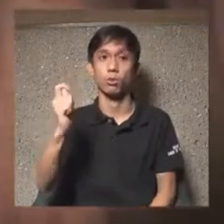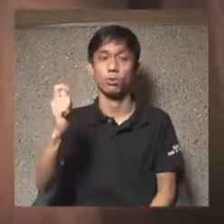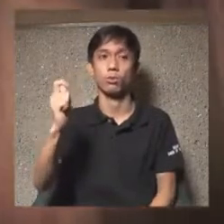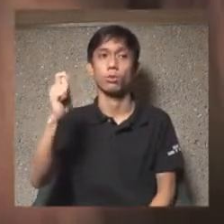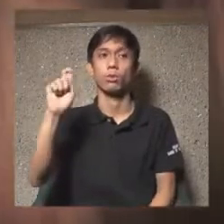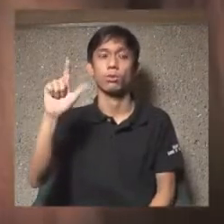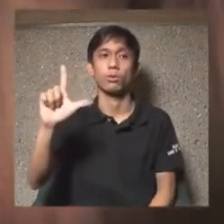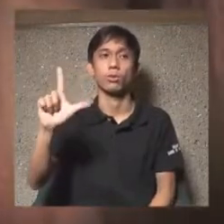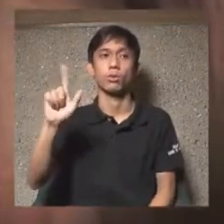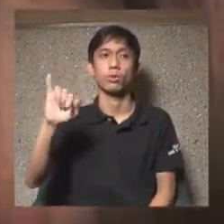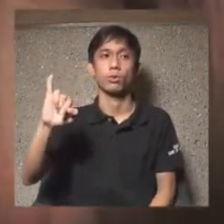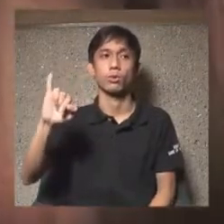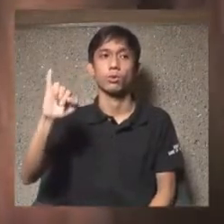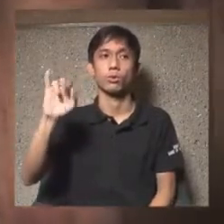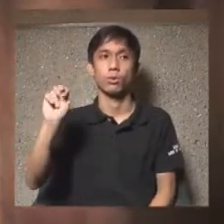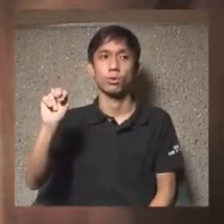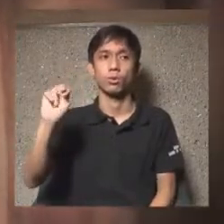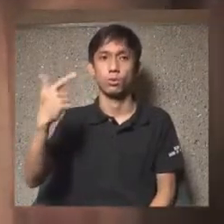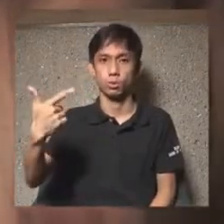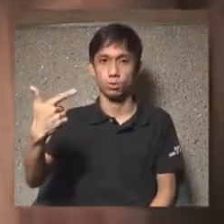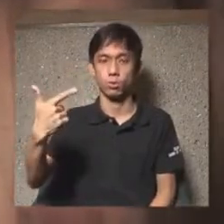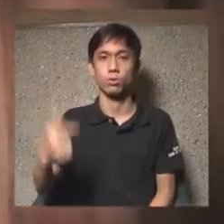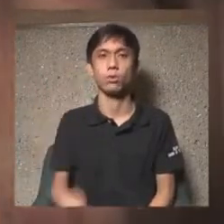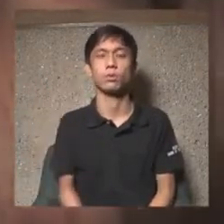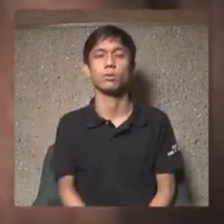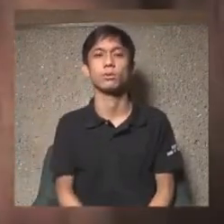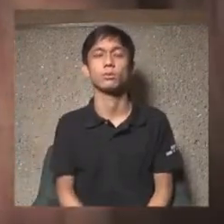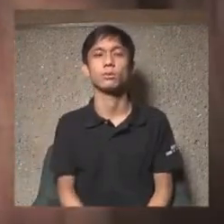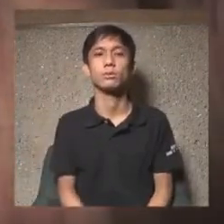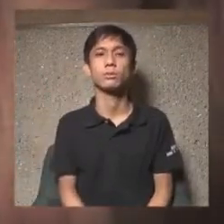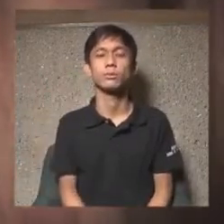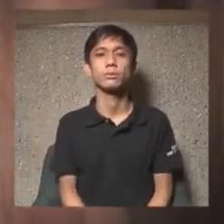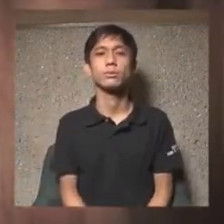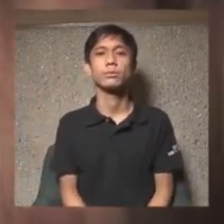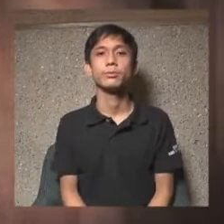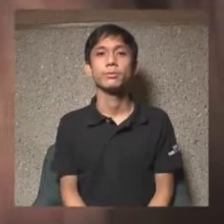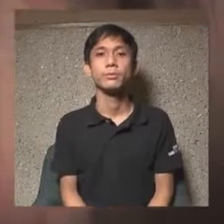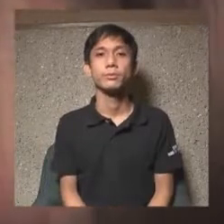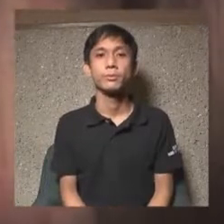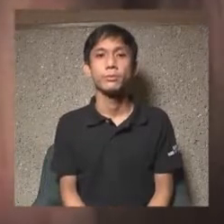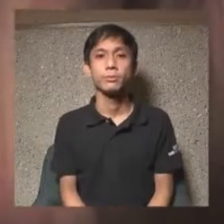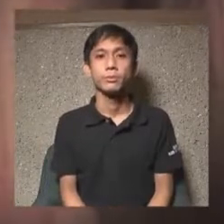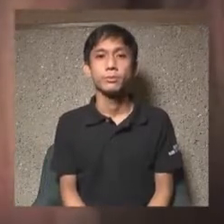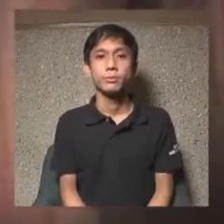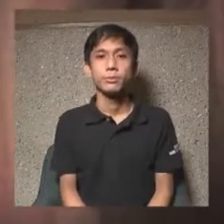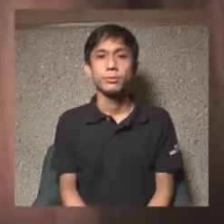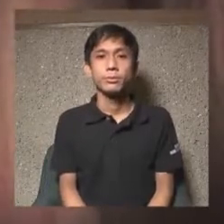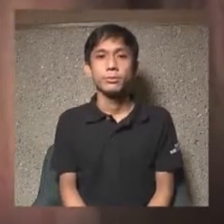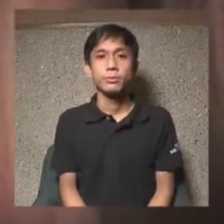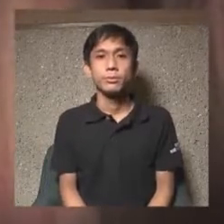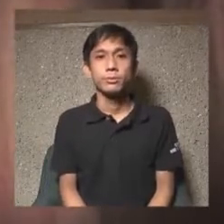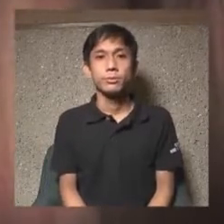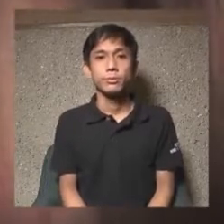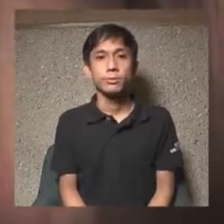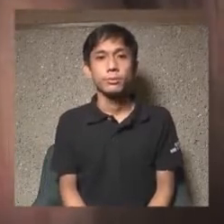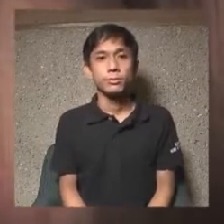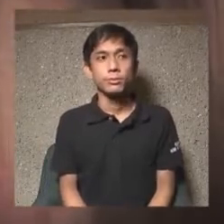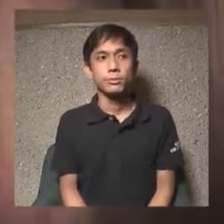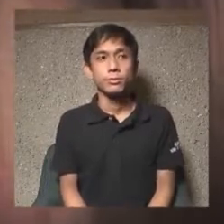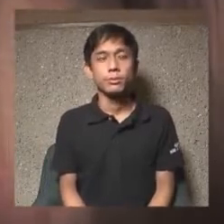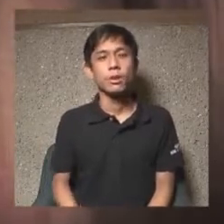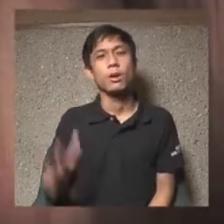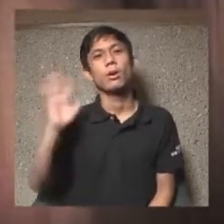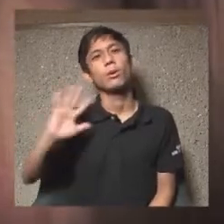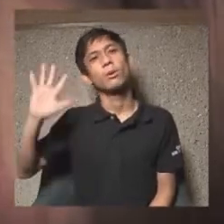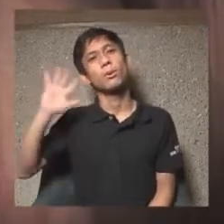I grew up at that time. I'm 1986 born, so 1990s was my coming of age and learning more about it.